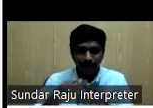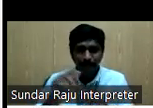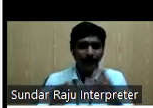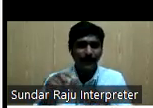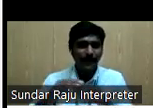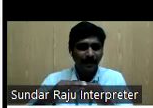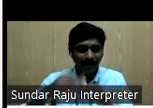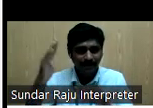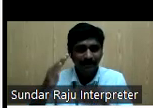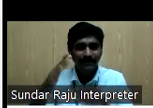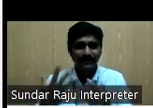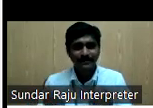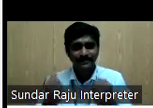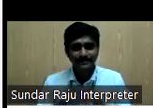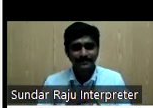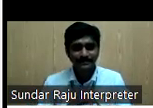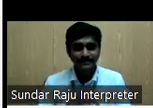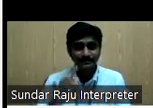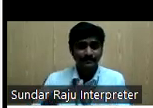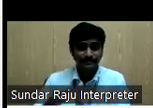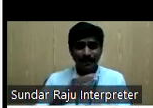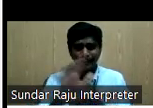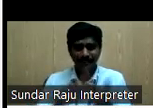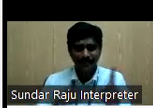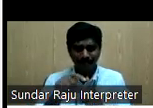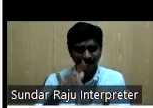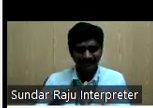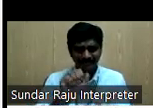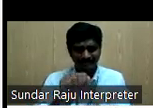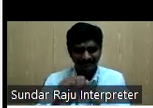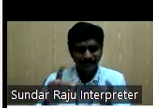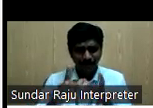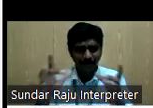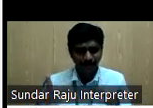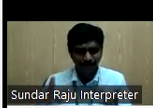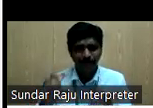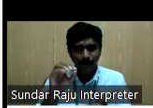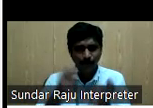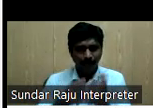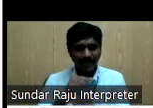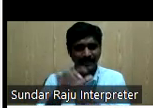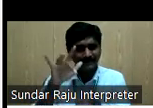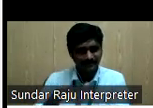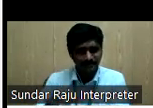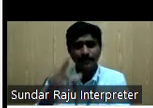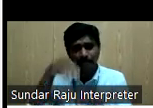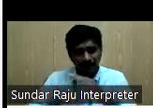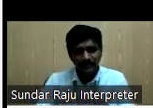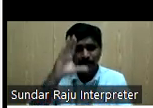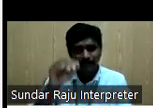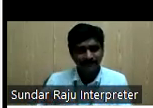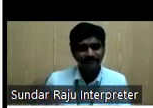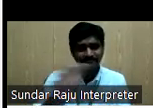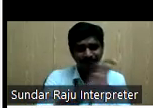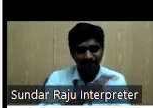developmental disabilities. They have a center in Hyderabad and also centers surrounding the rural locations of Hyderabad.